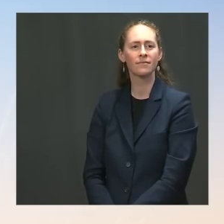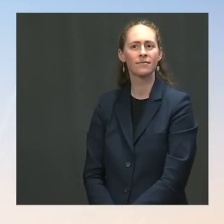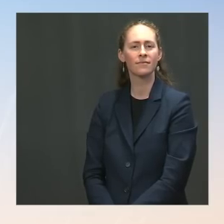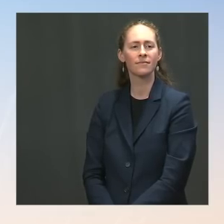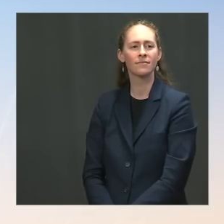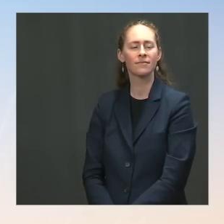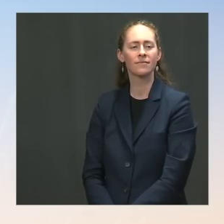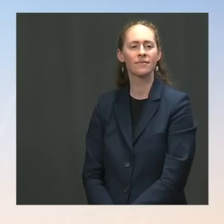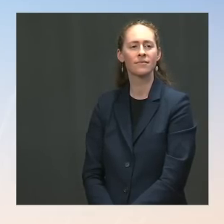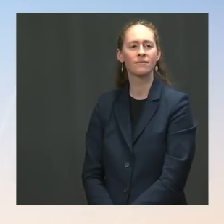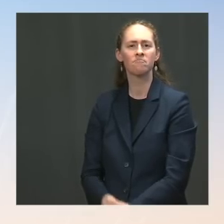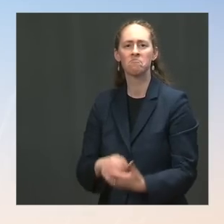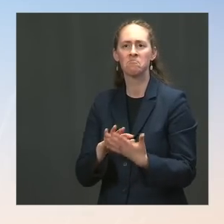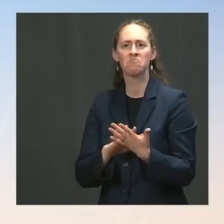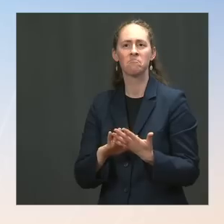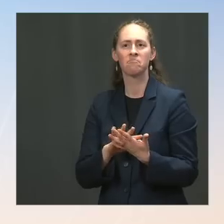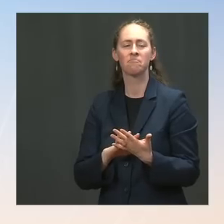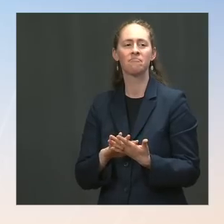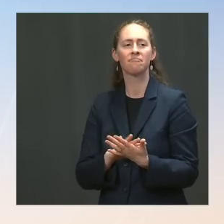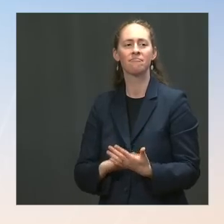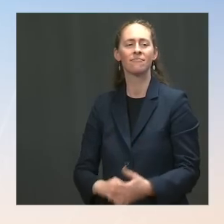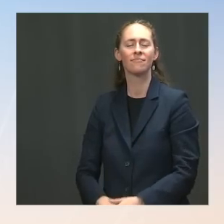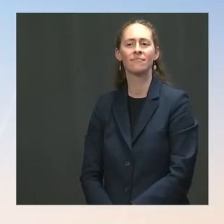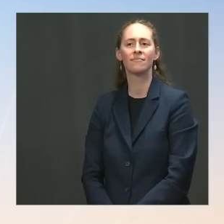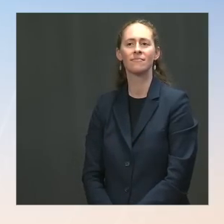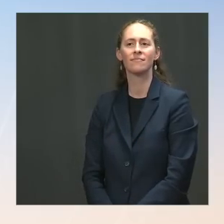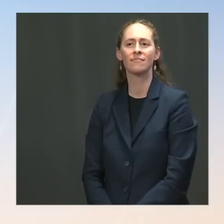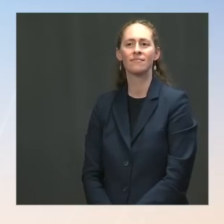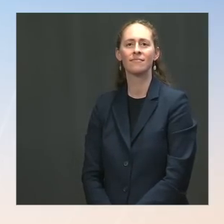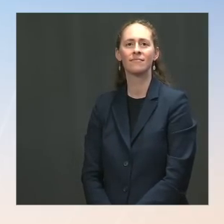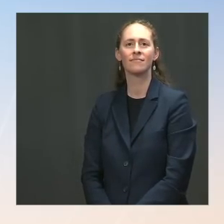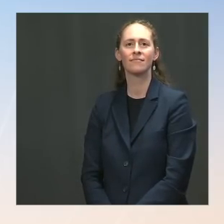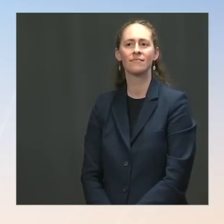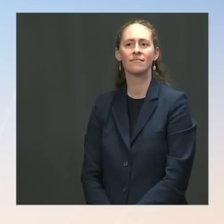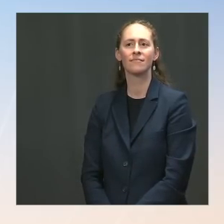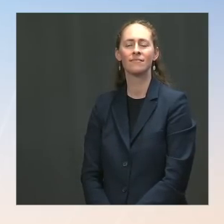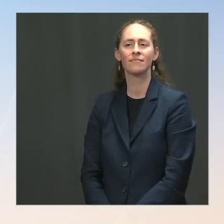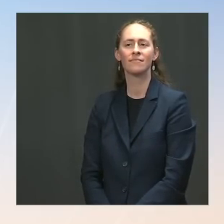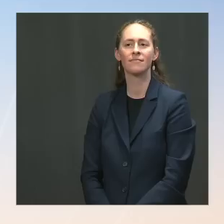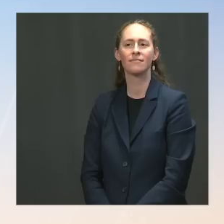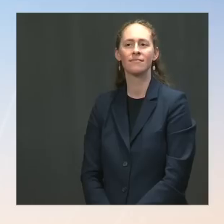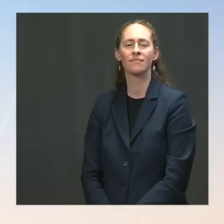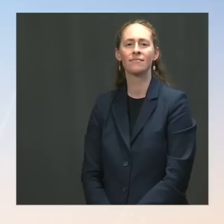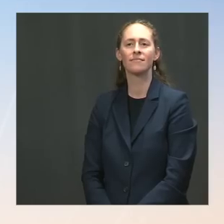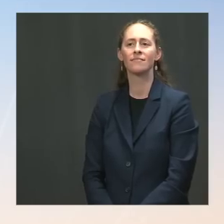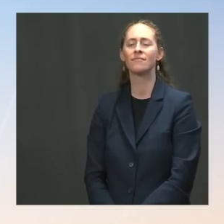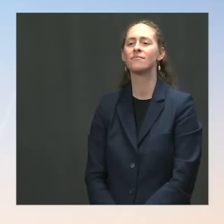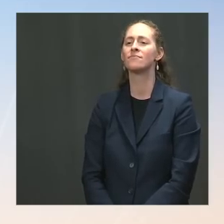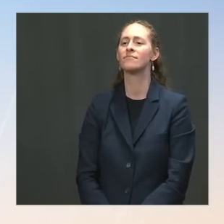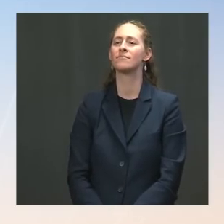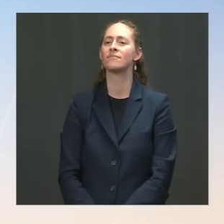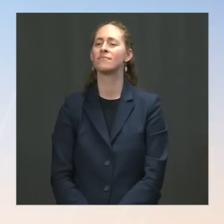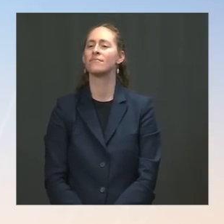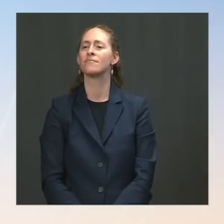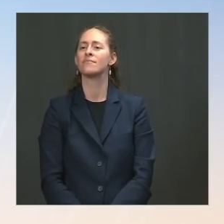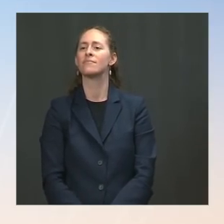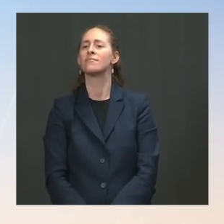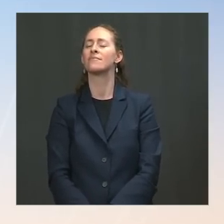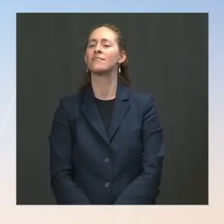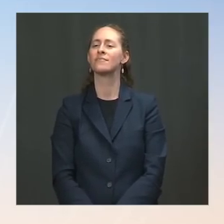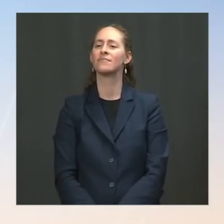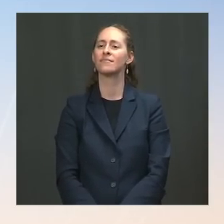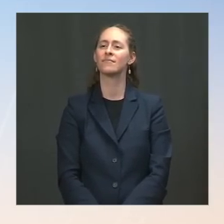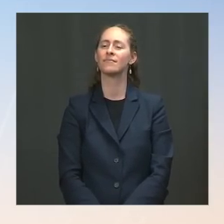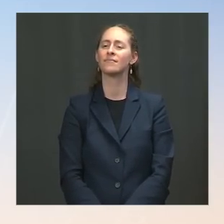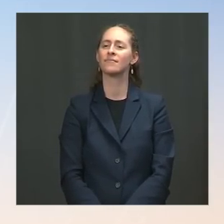more credit, and if Biden did give him that, that could potentially help get more people vaccinated. Well, I would just first say that the president not